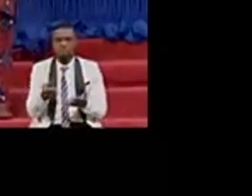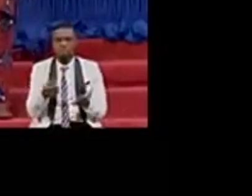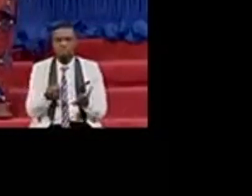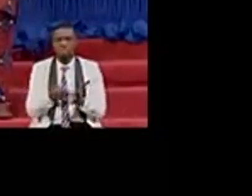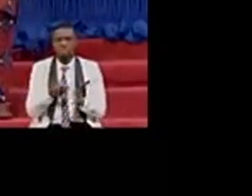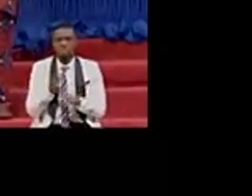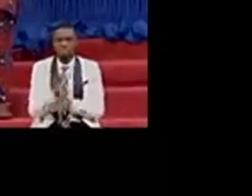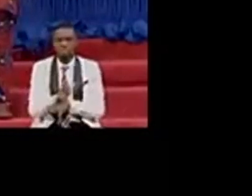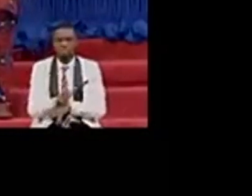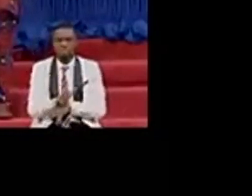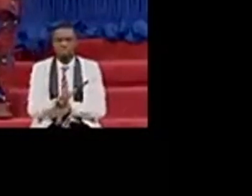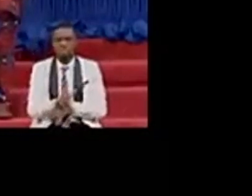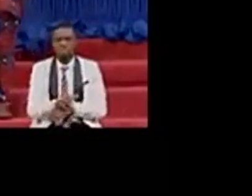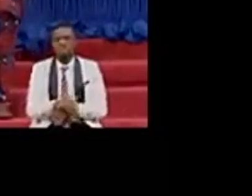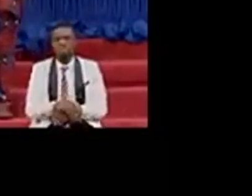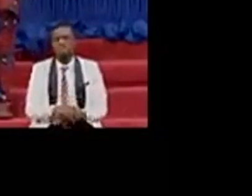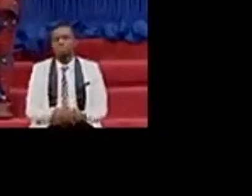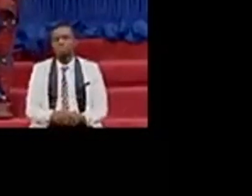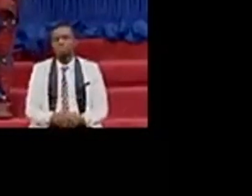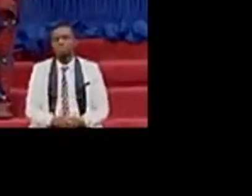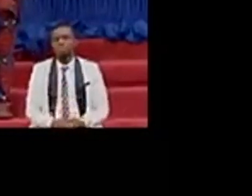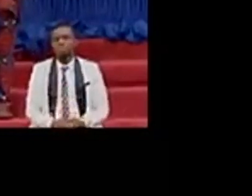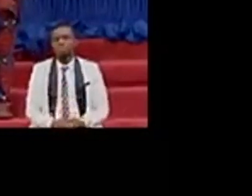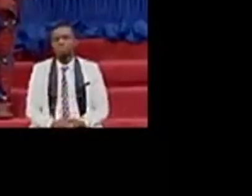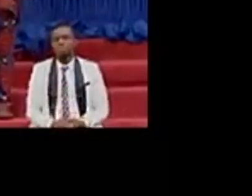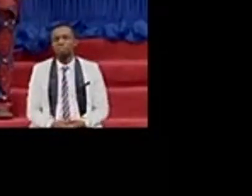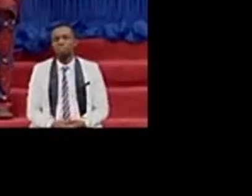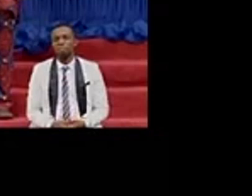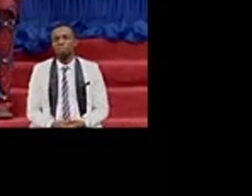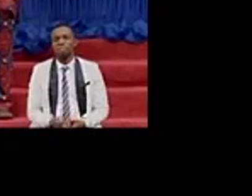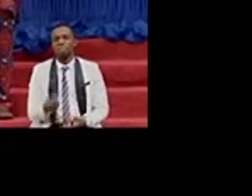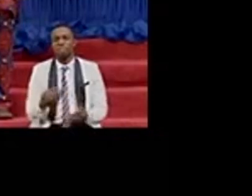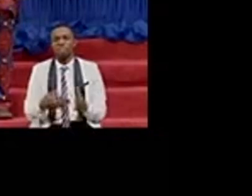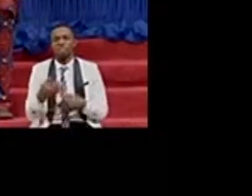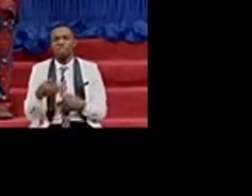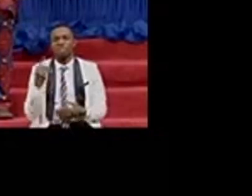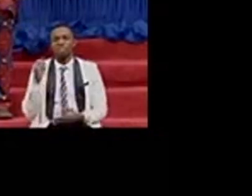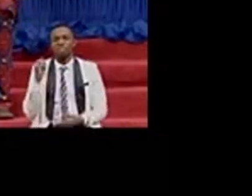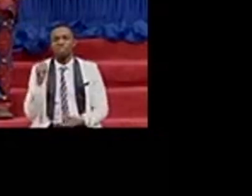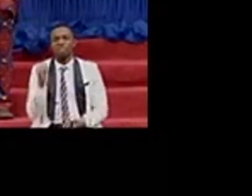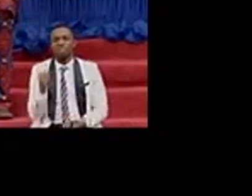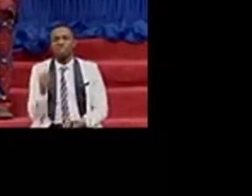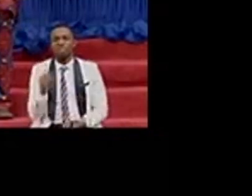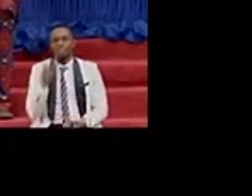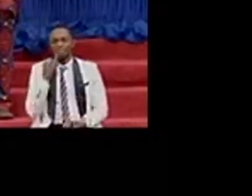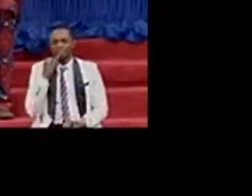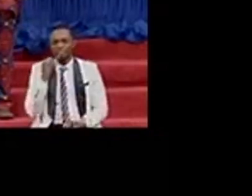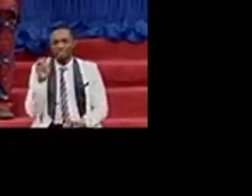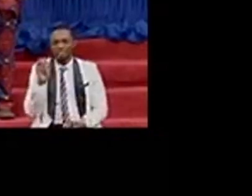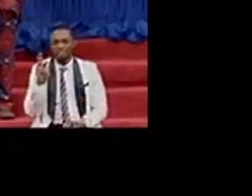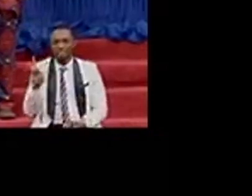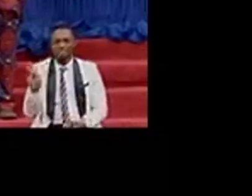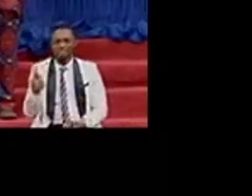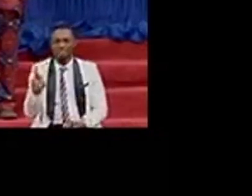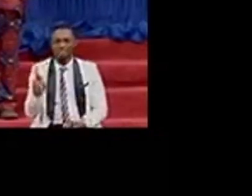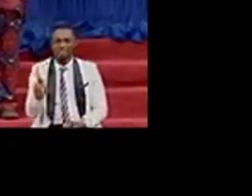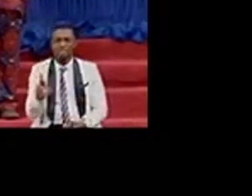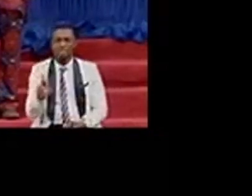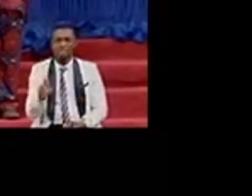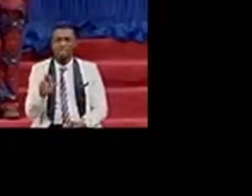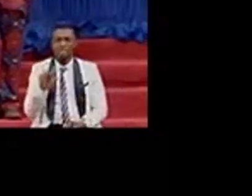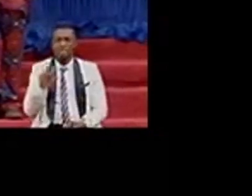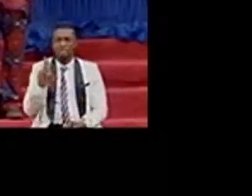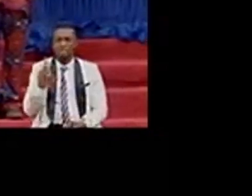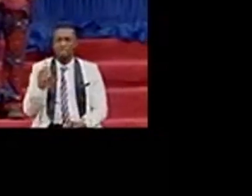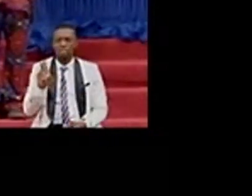Yeah. Praise the Lord. The next testifier is Mr. Oibo John Odion.